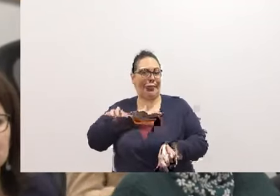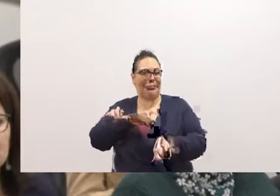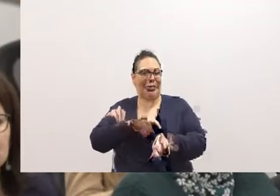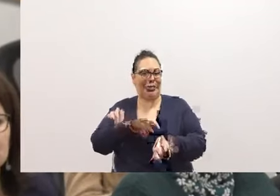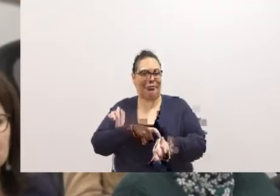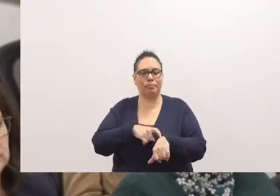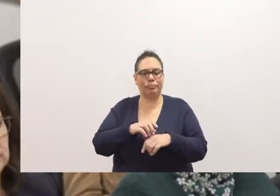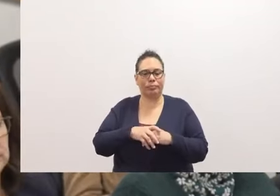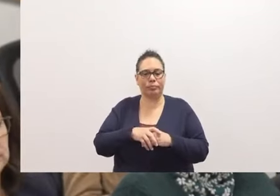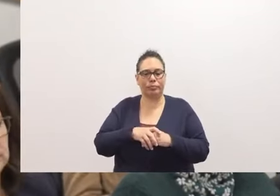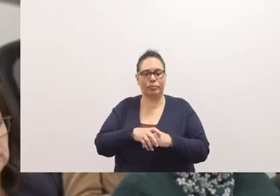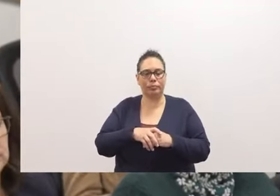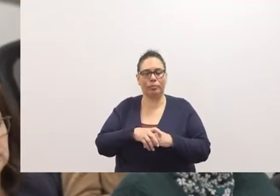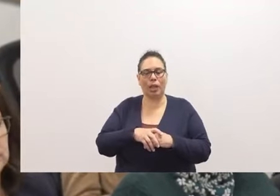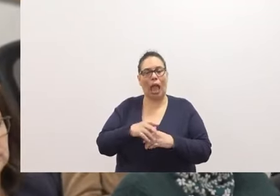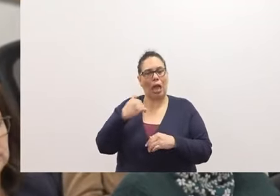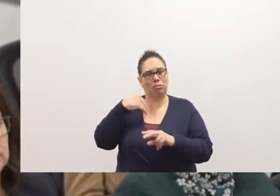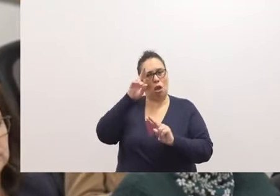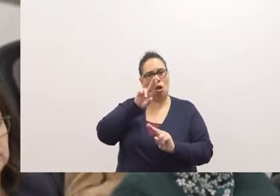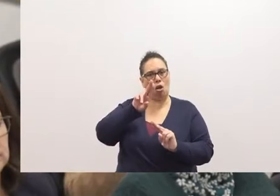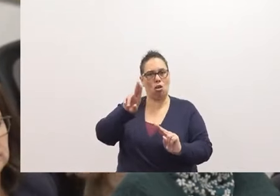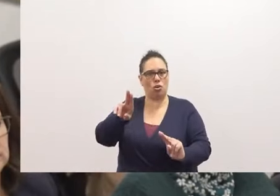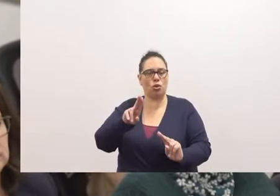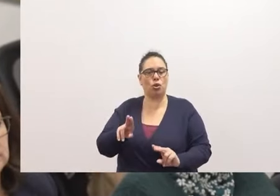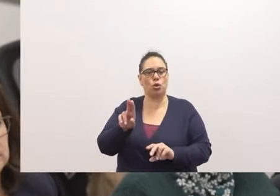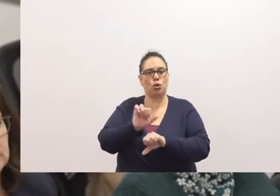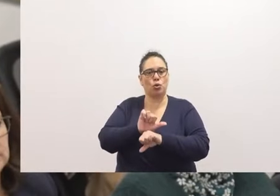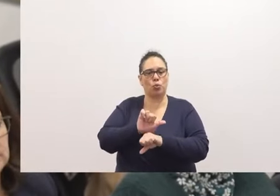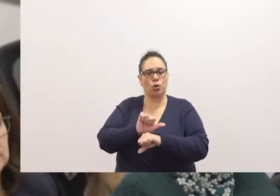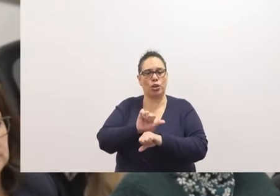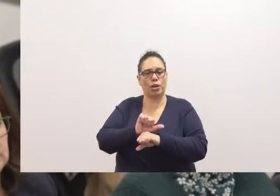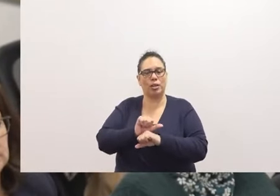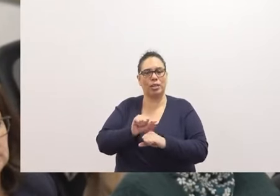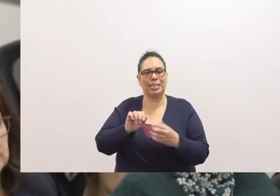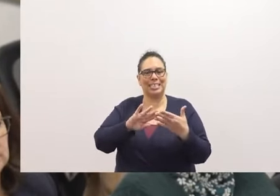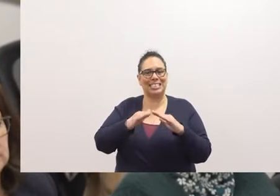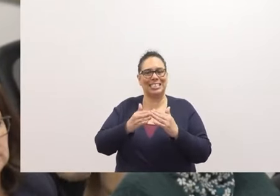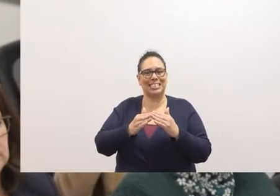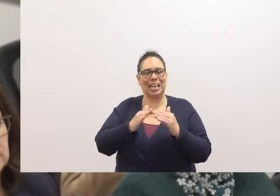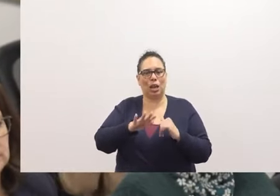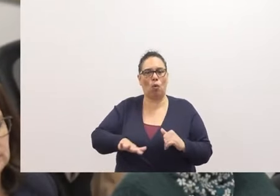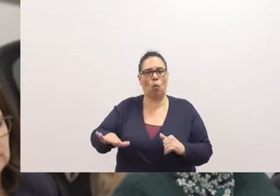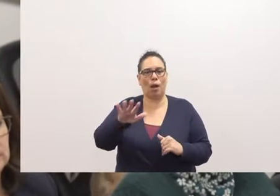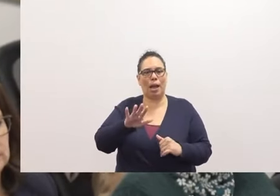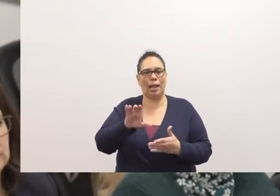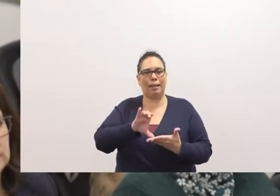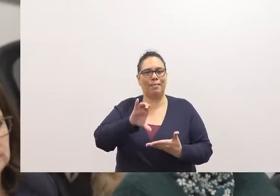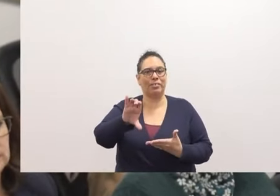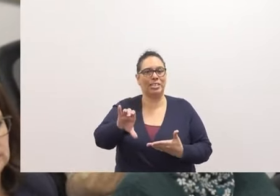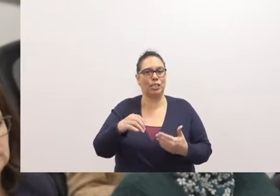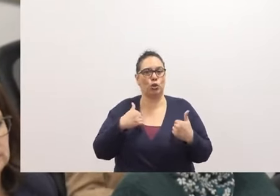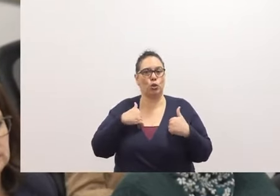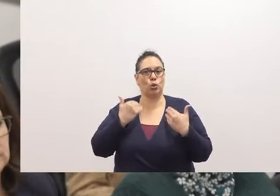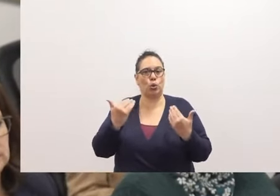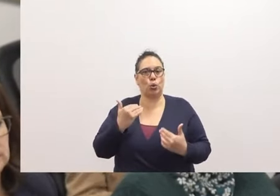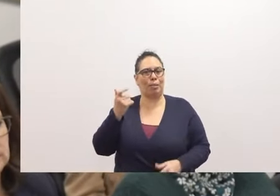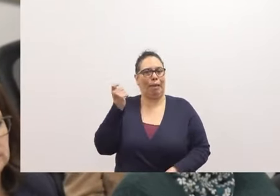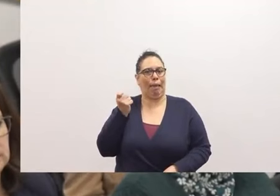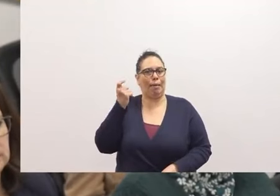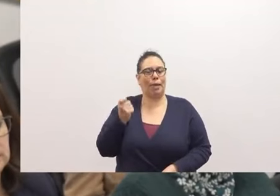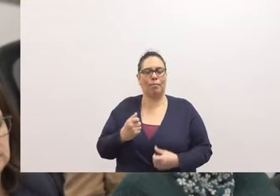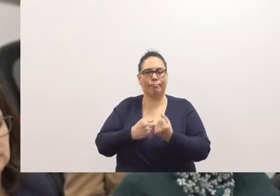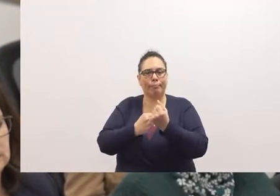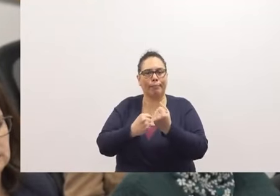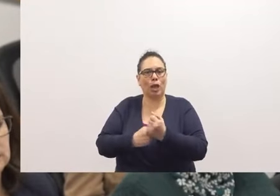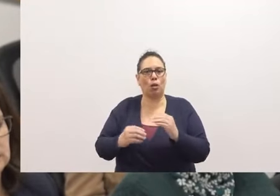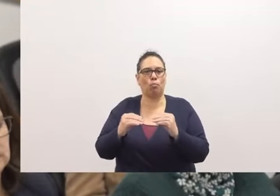also had the honor to work alongside CFJ through our citywide Investing Youth campaign, where we've advocated and organized for more